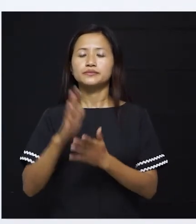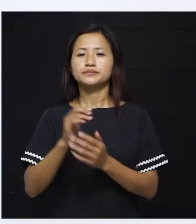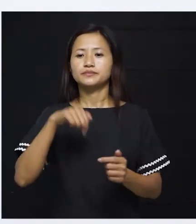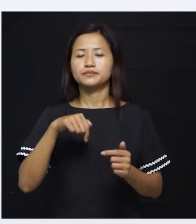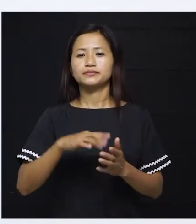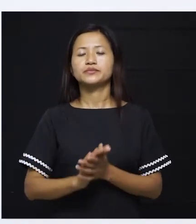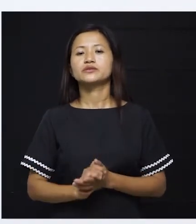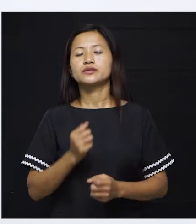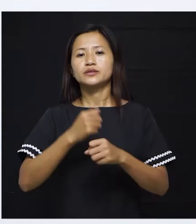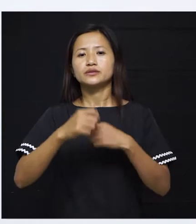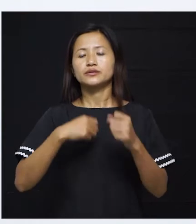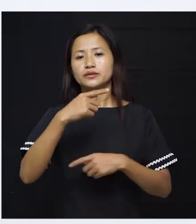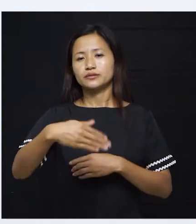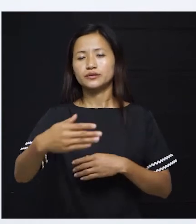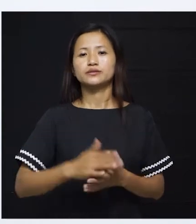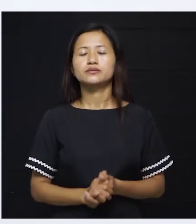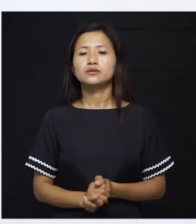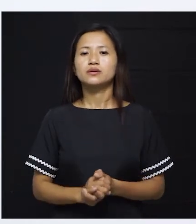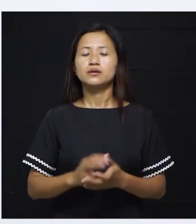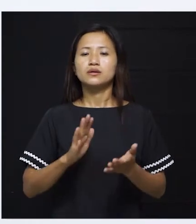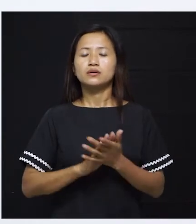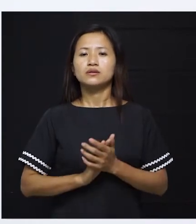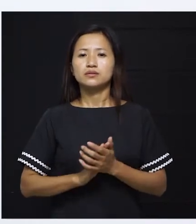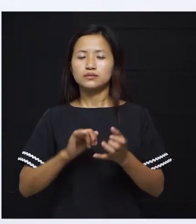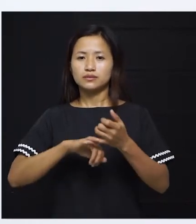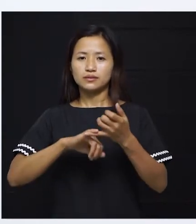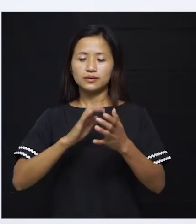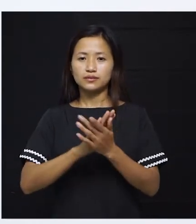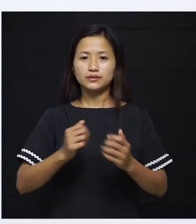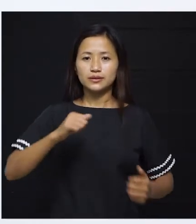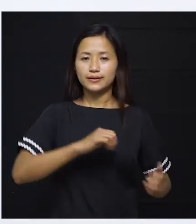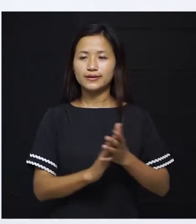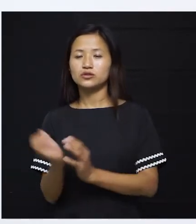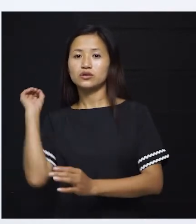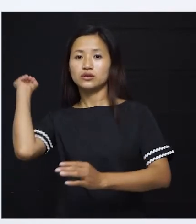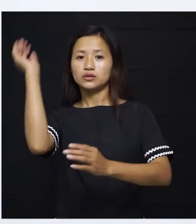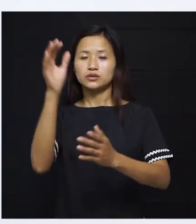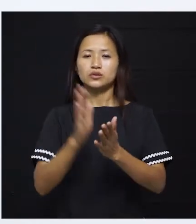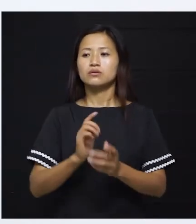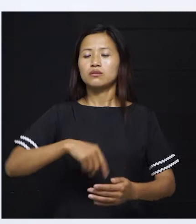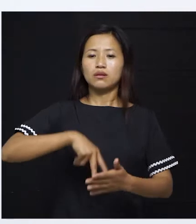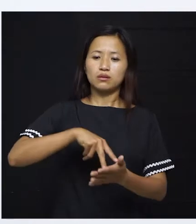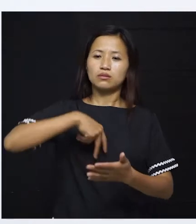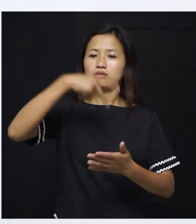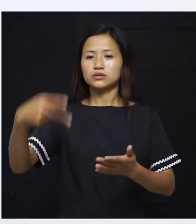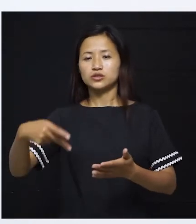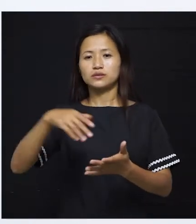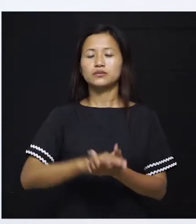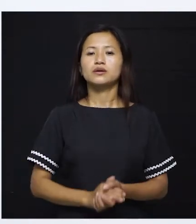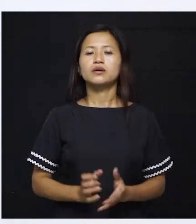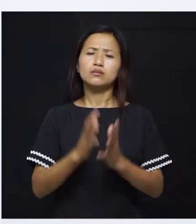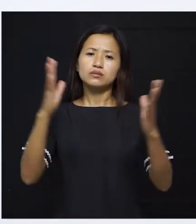So those days their sports were wrestling, javelin throw, there were long jump, and lots